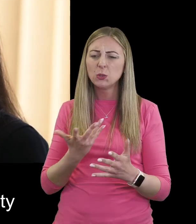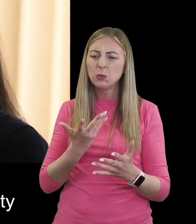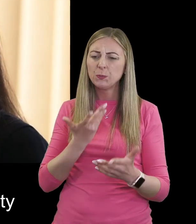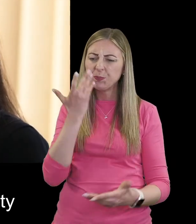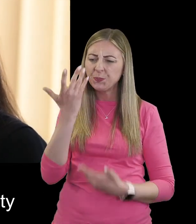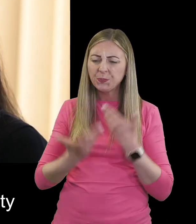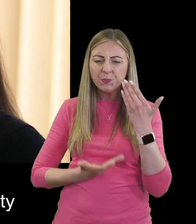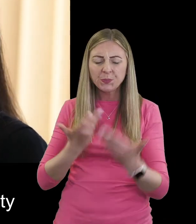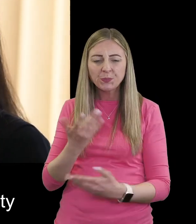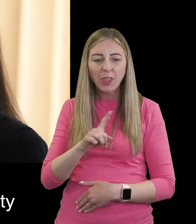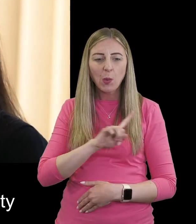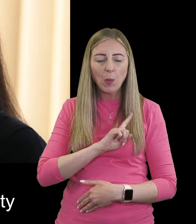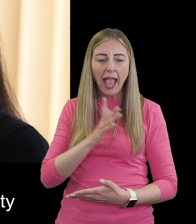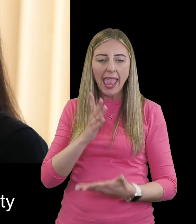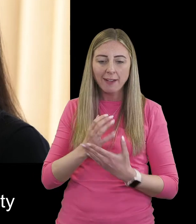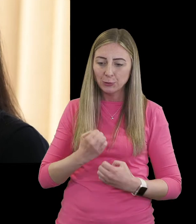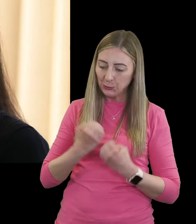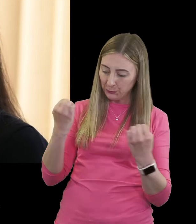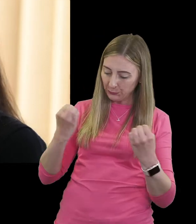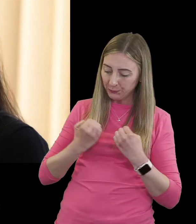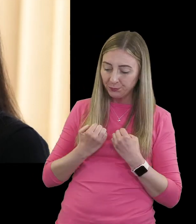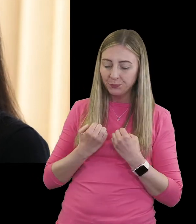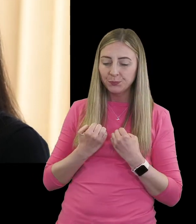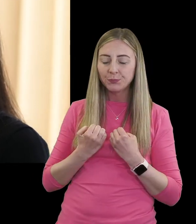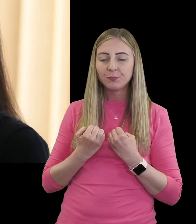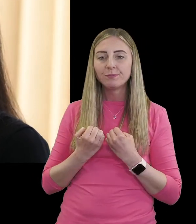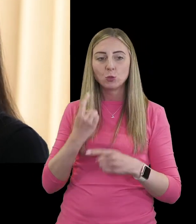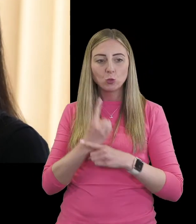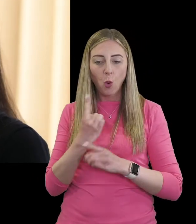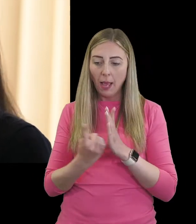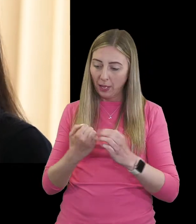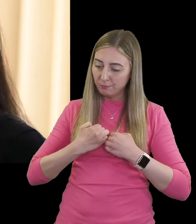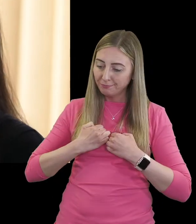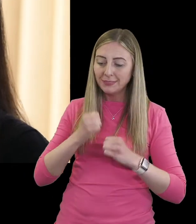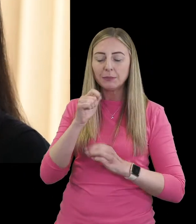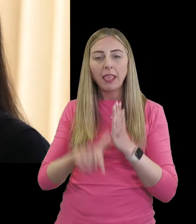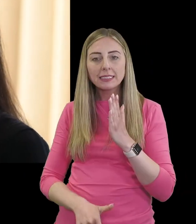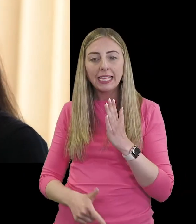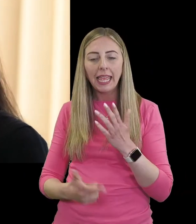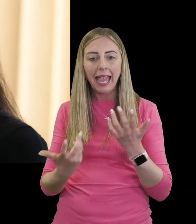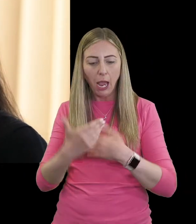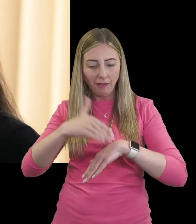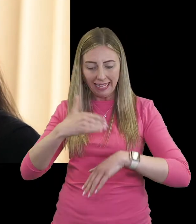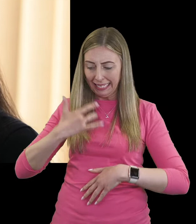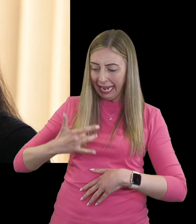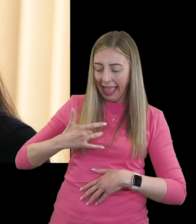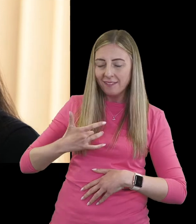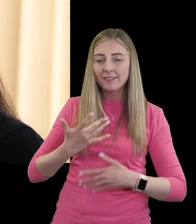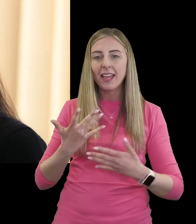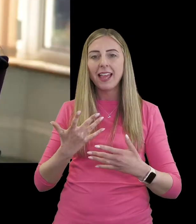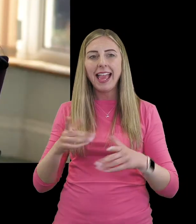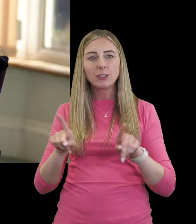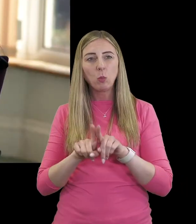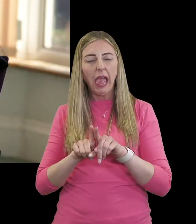that makes you talk about your disability and the impact that it has on your life, both personally and in a work